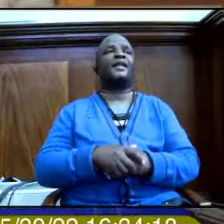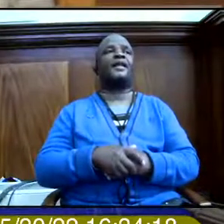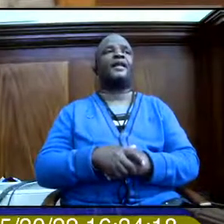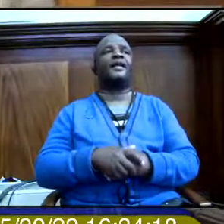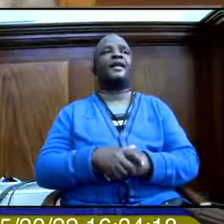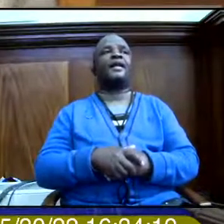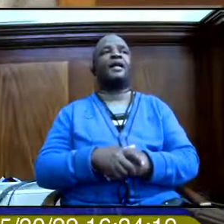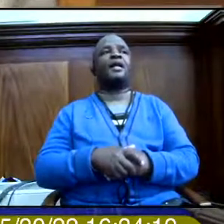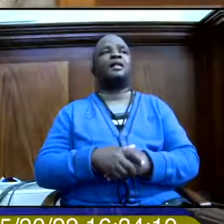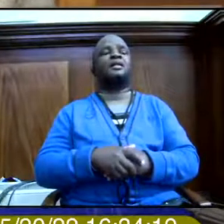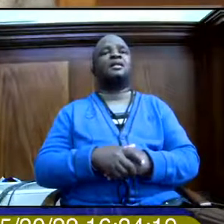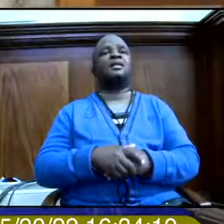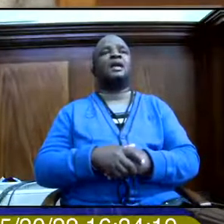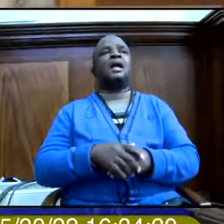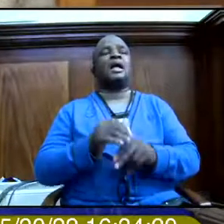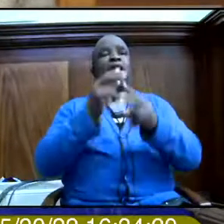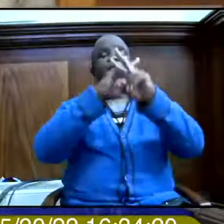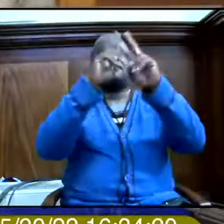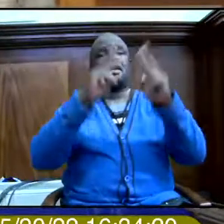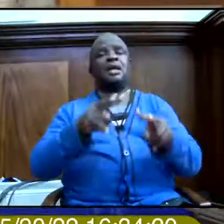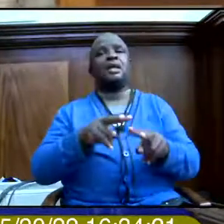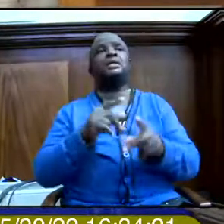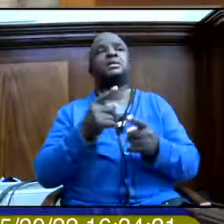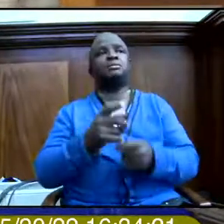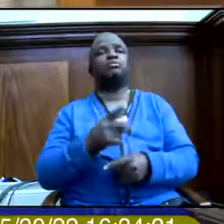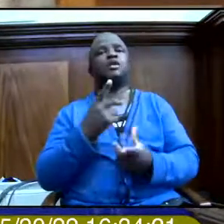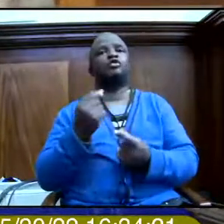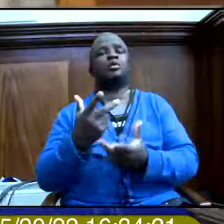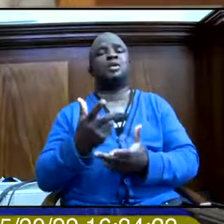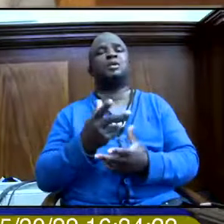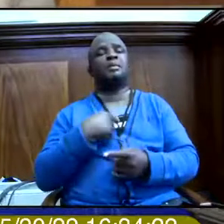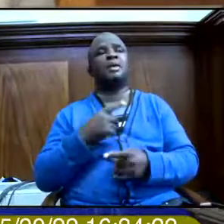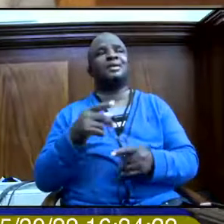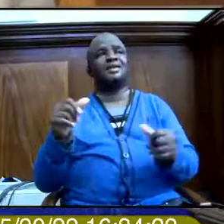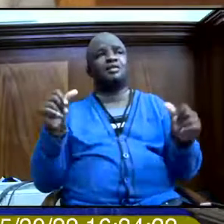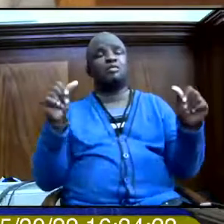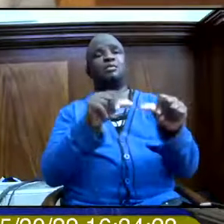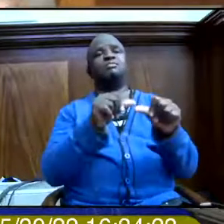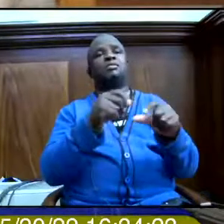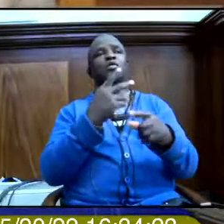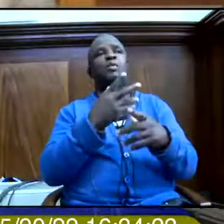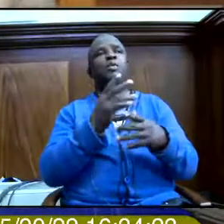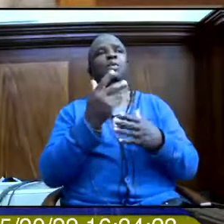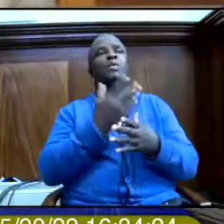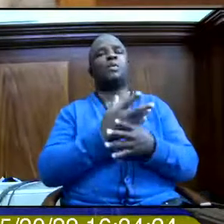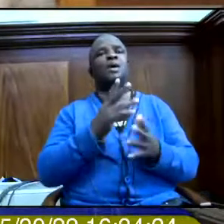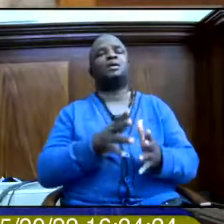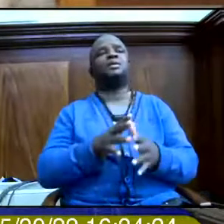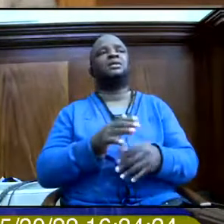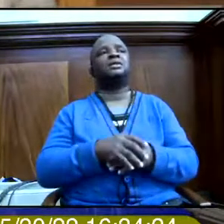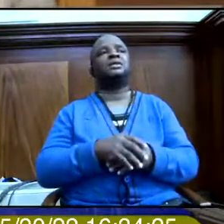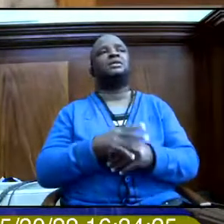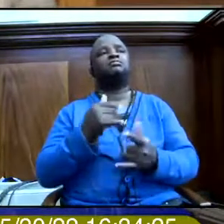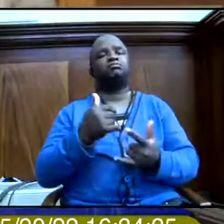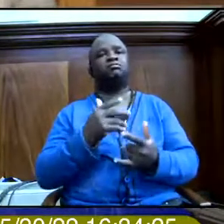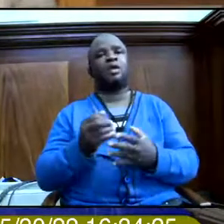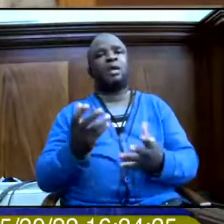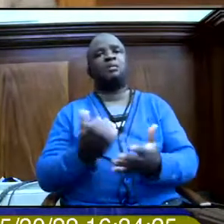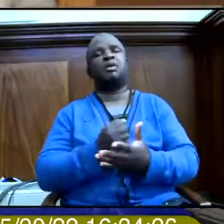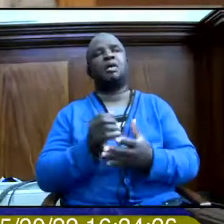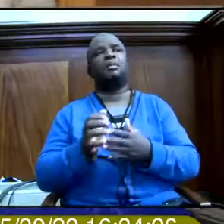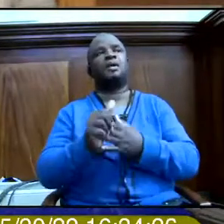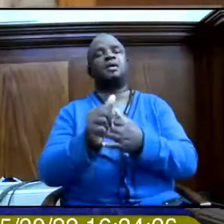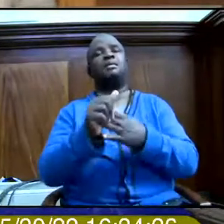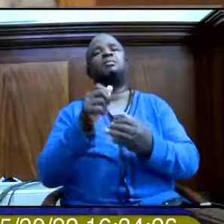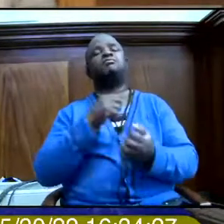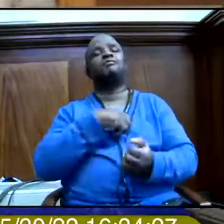federation should have done was to come back to the workers and lead us to the picket line we